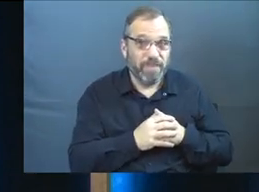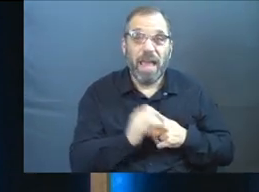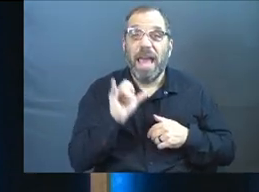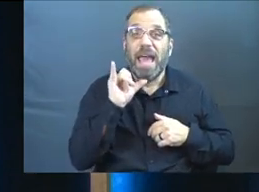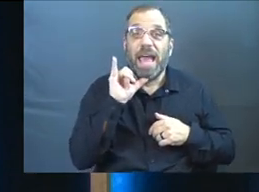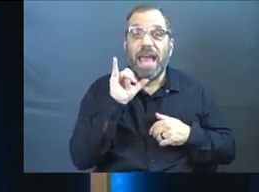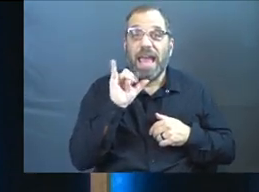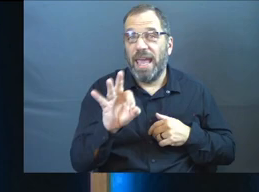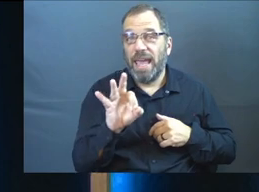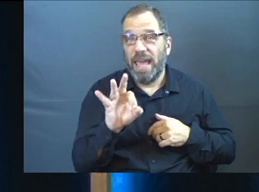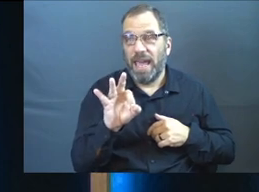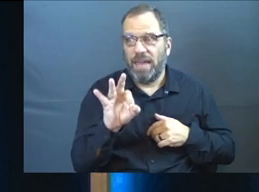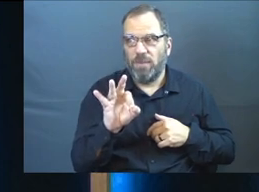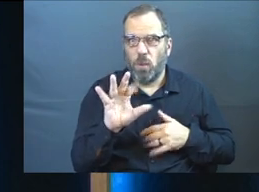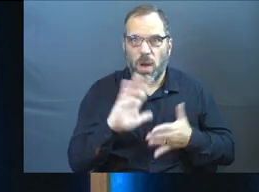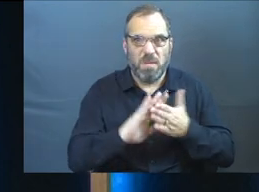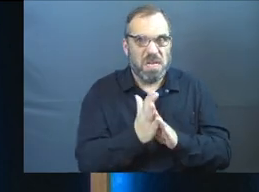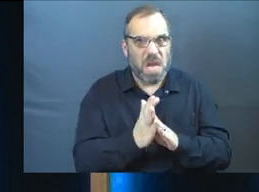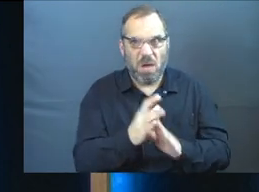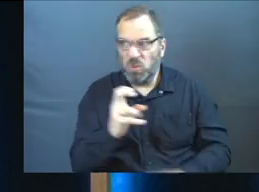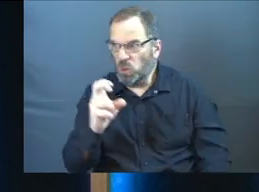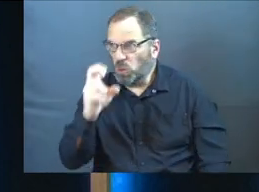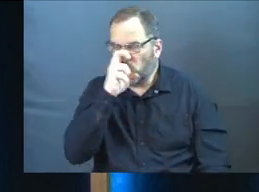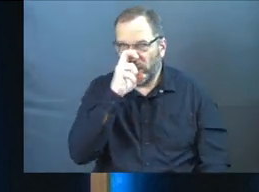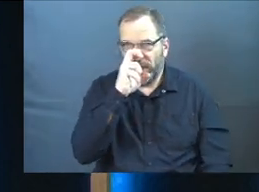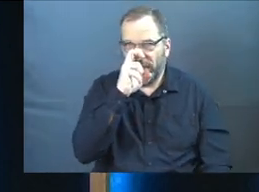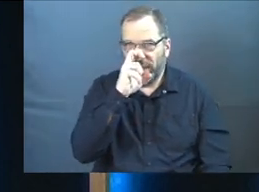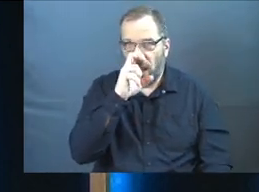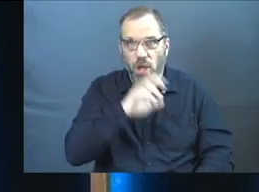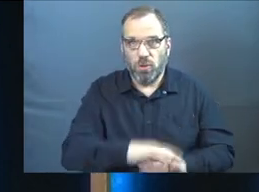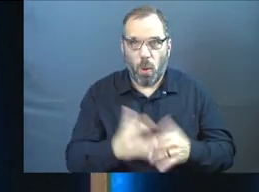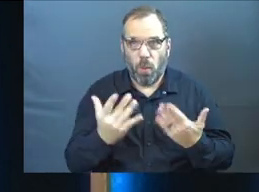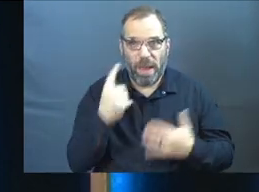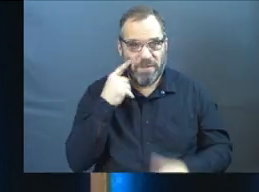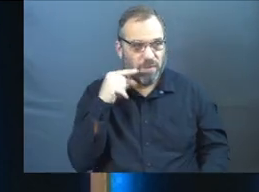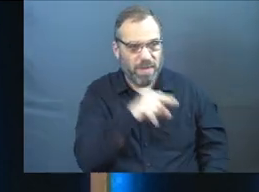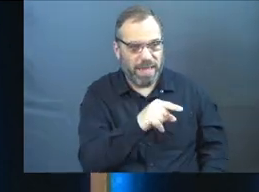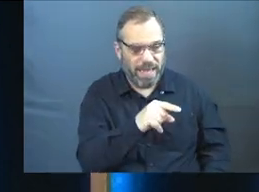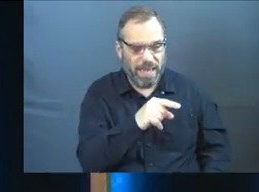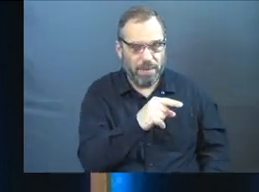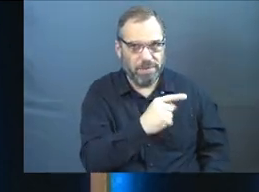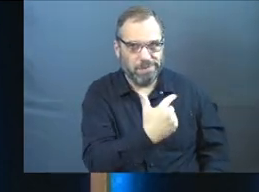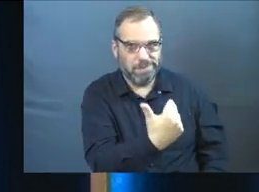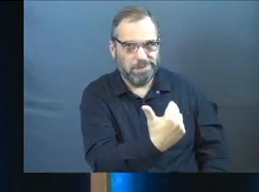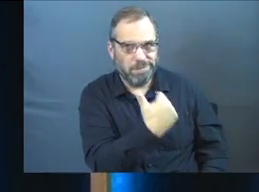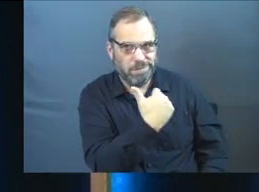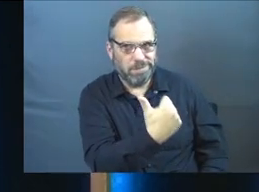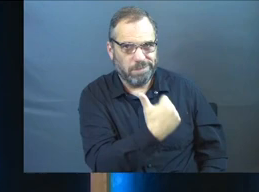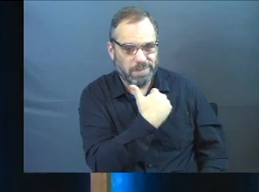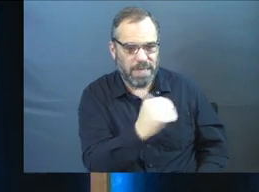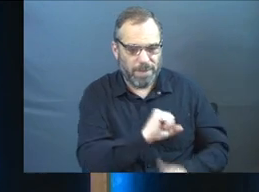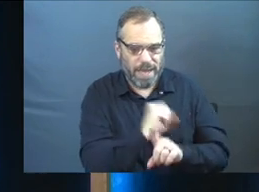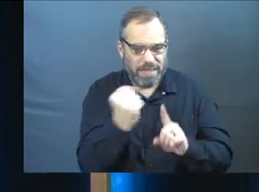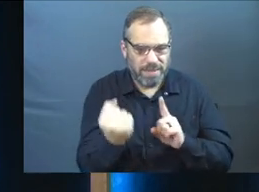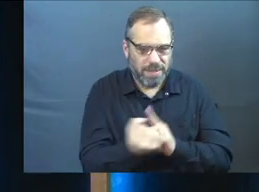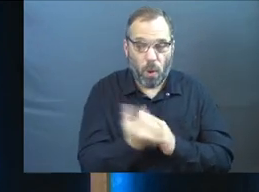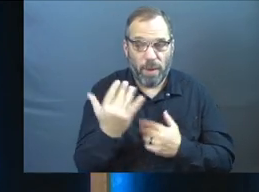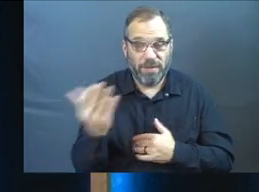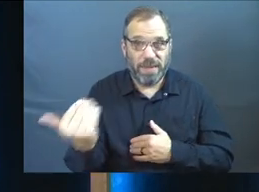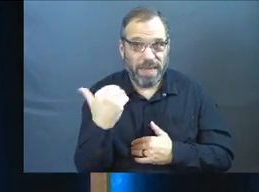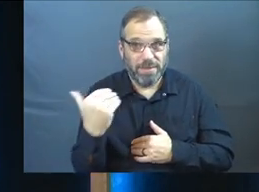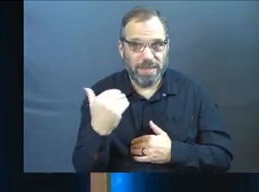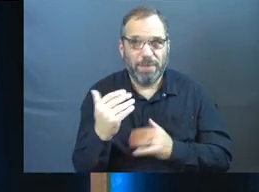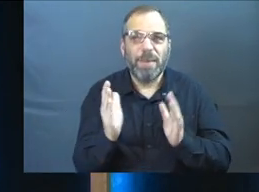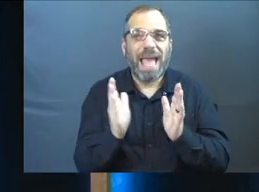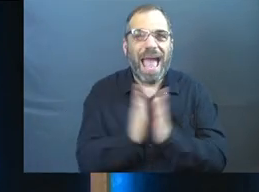And if you want to be super hardcore about it, don't just wait for them to hint to you that maybe your situation isn't so great.